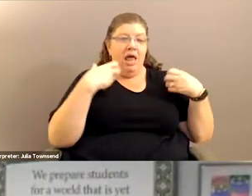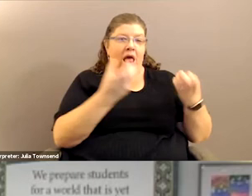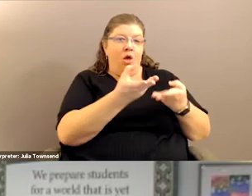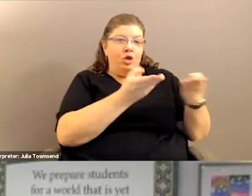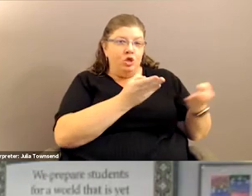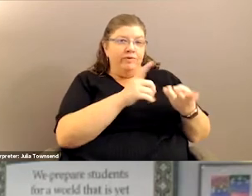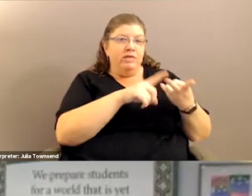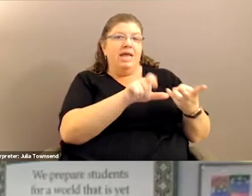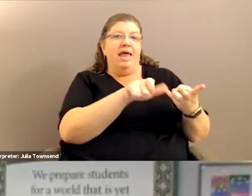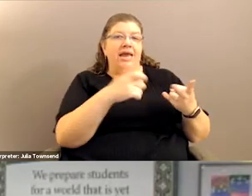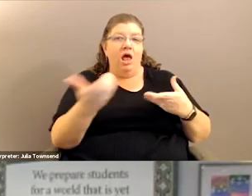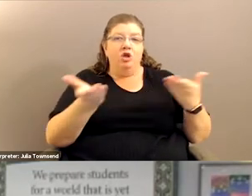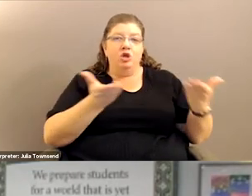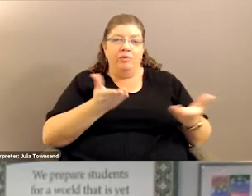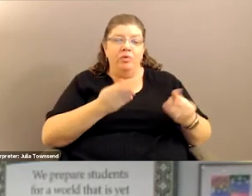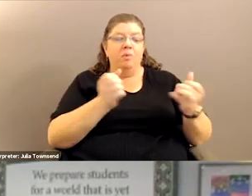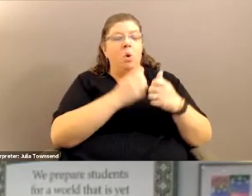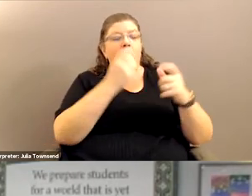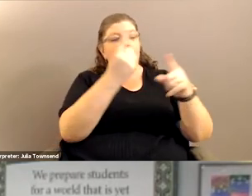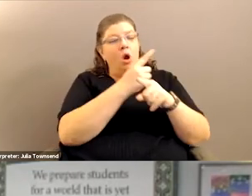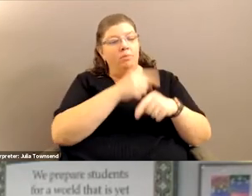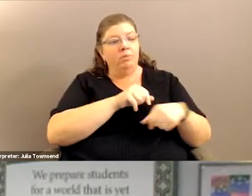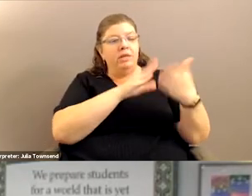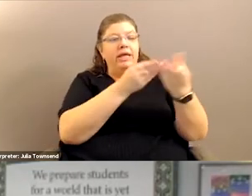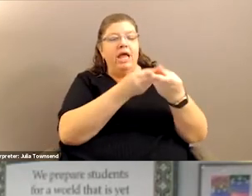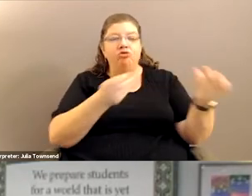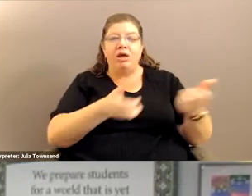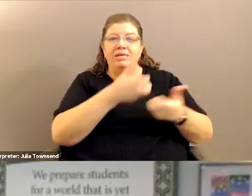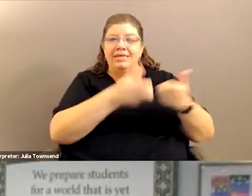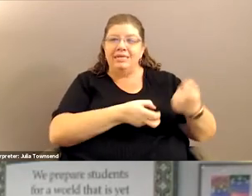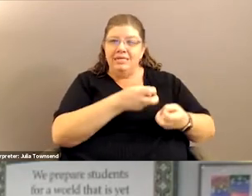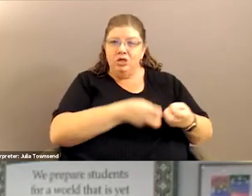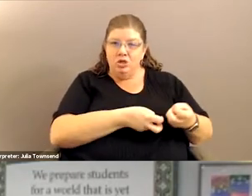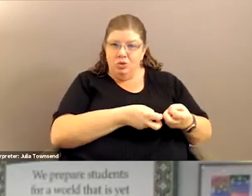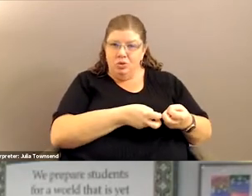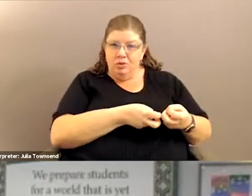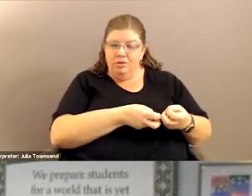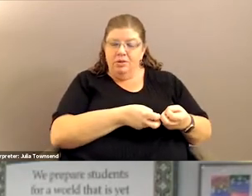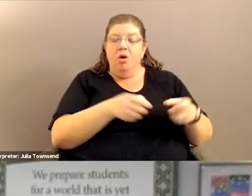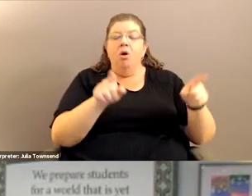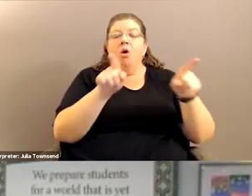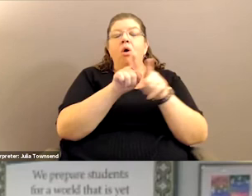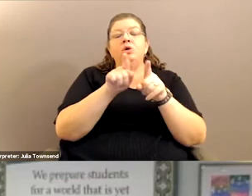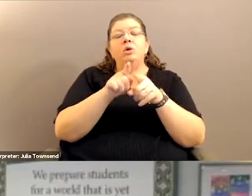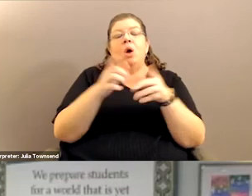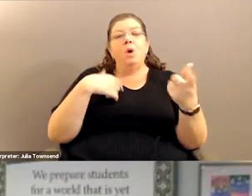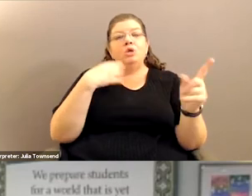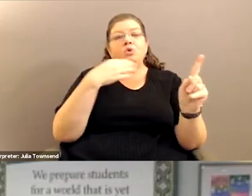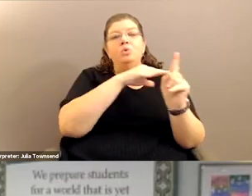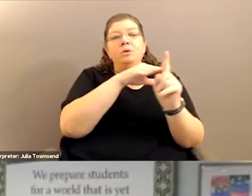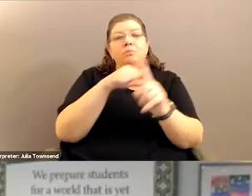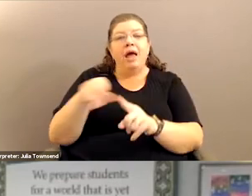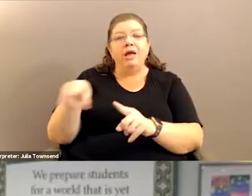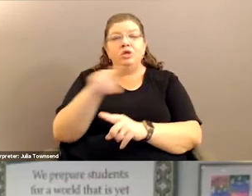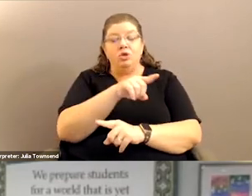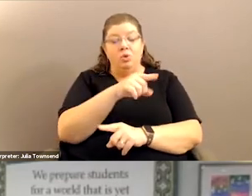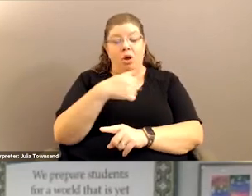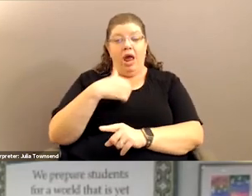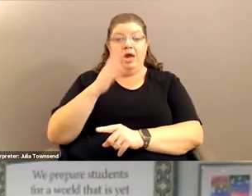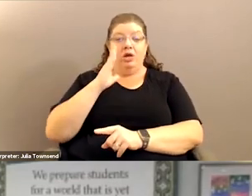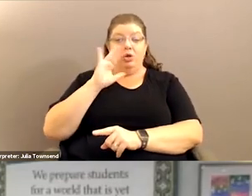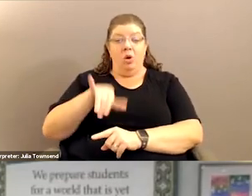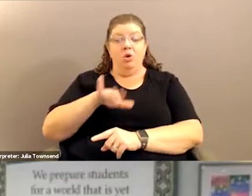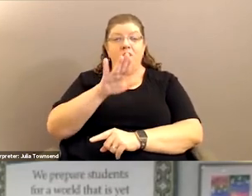services that can more properly address these issues um i just also want to remind you guys that while i know this is your